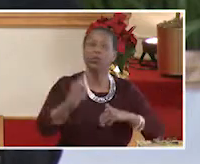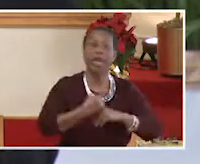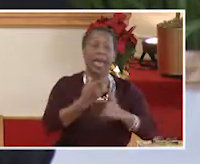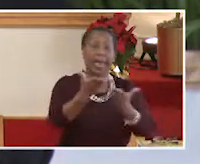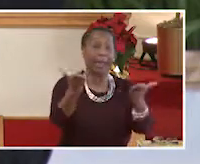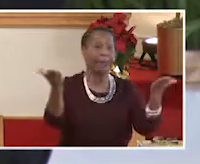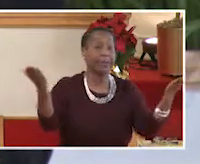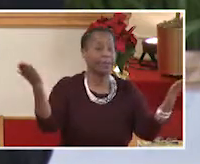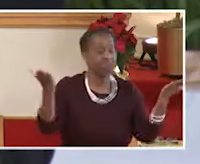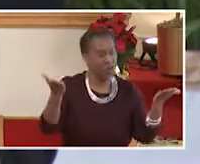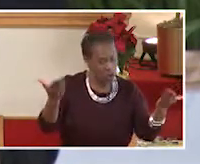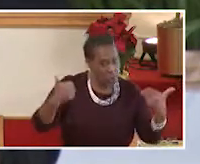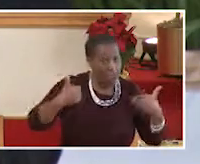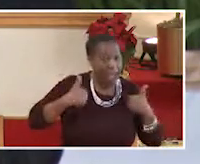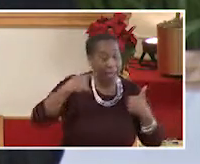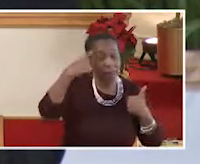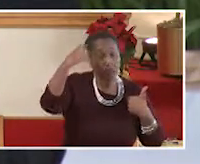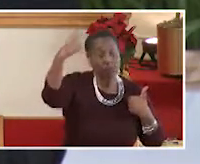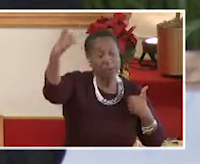that's had